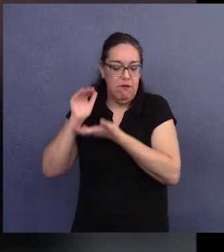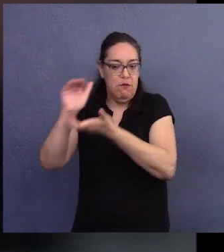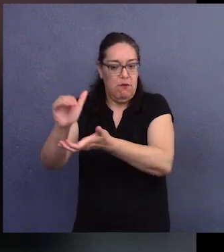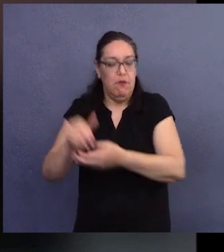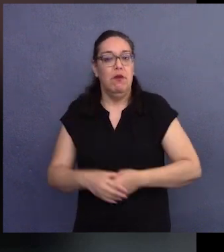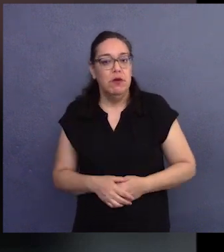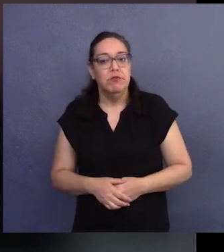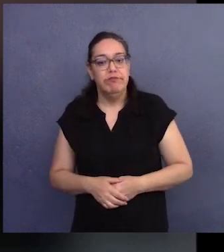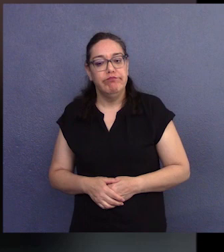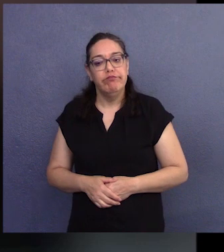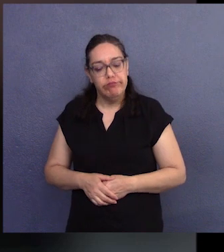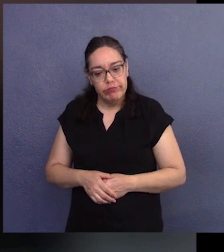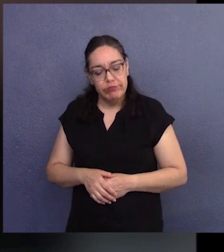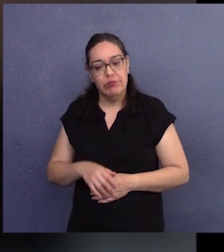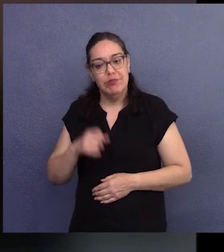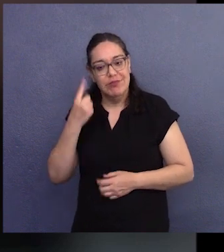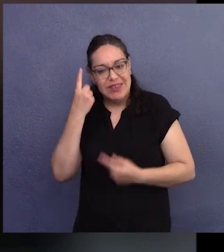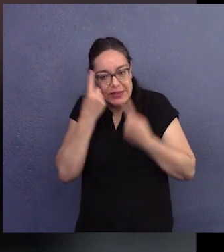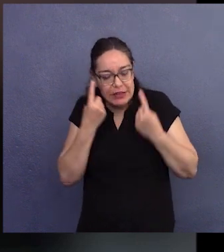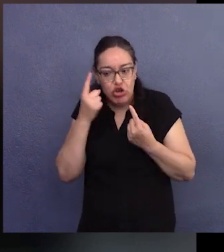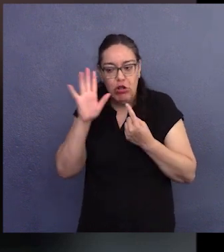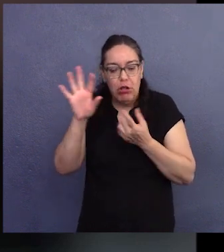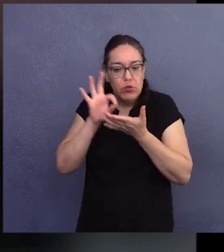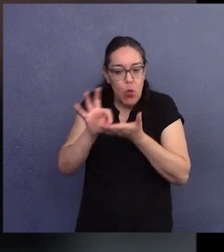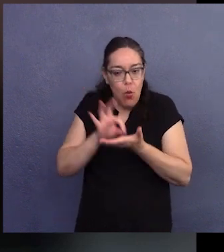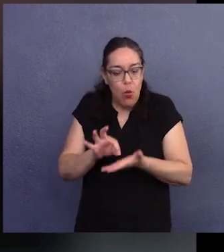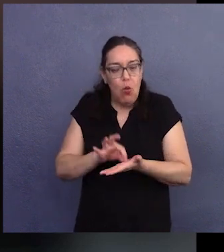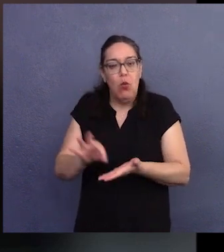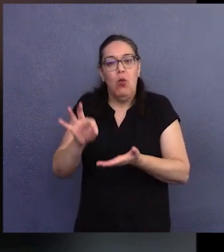given all the scoring,